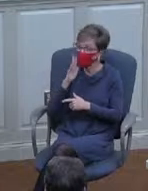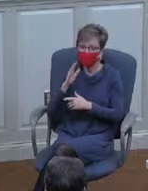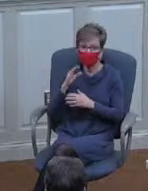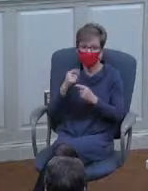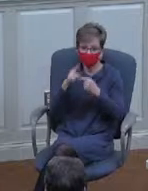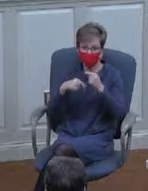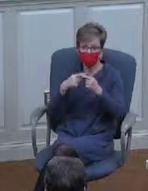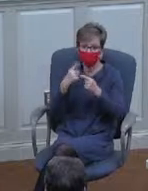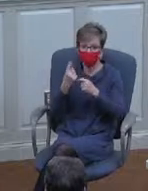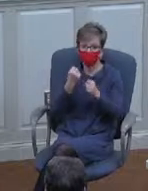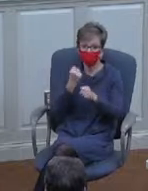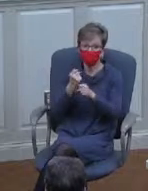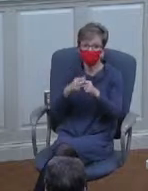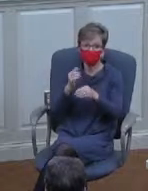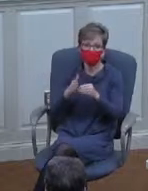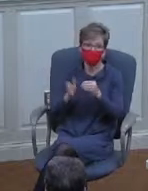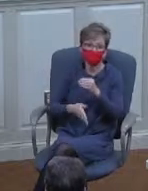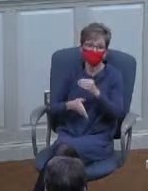do the work.